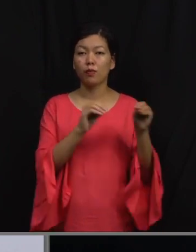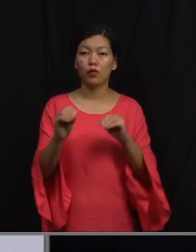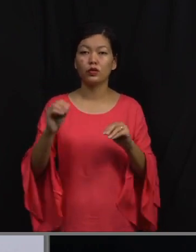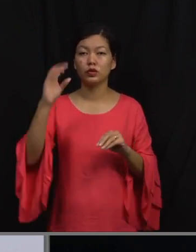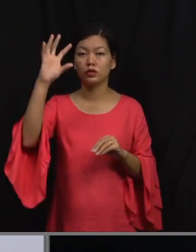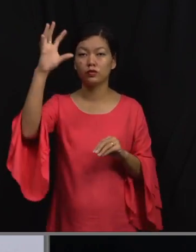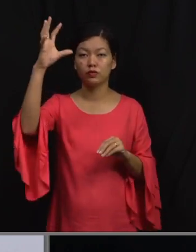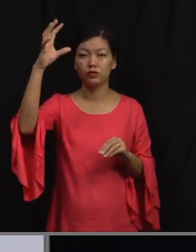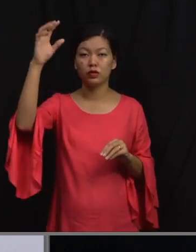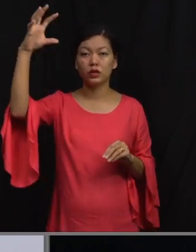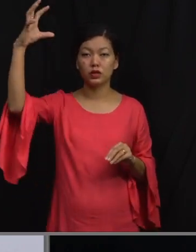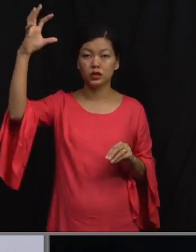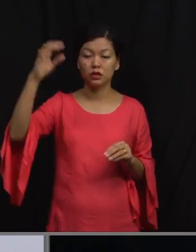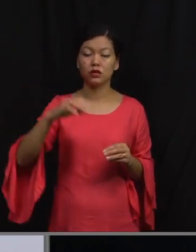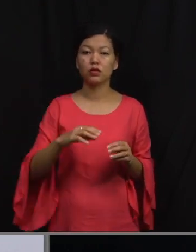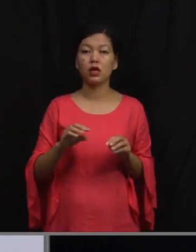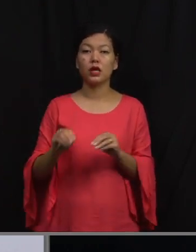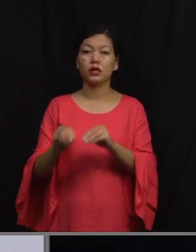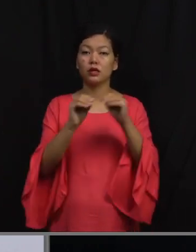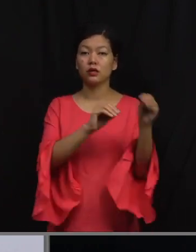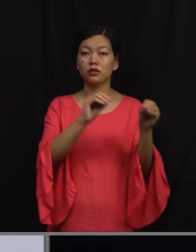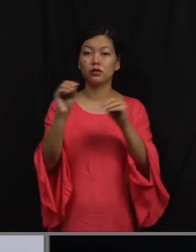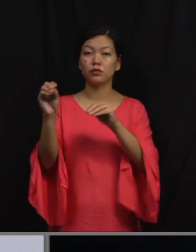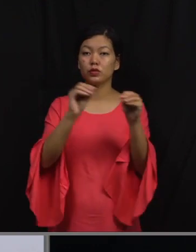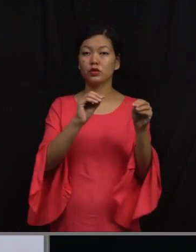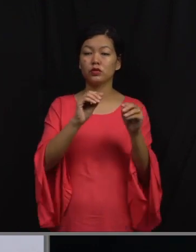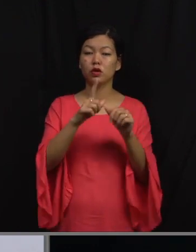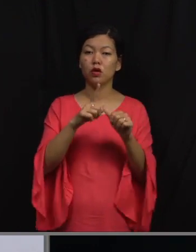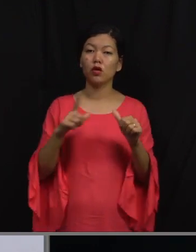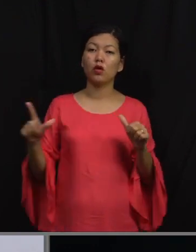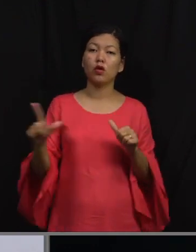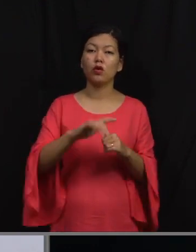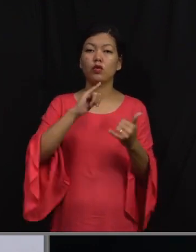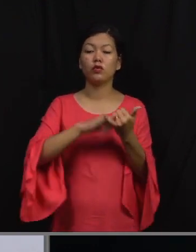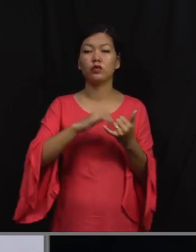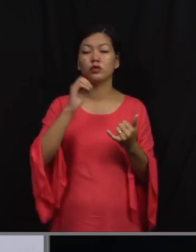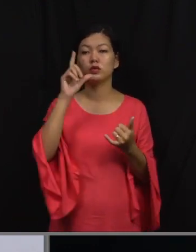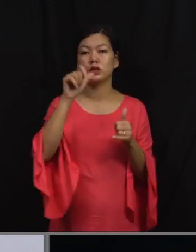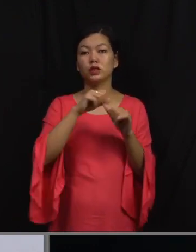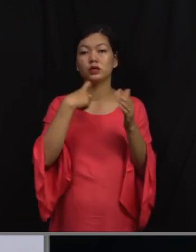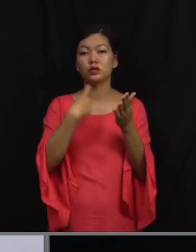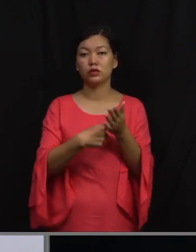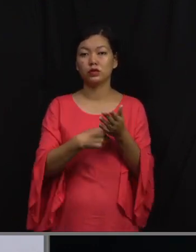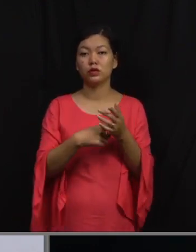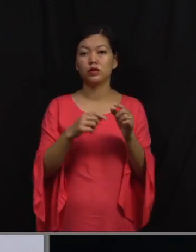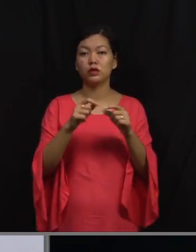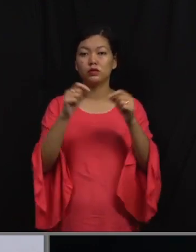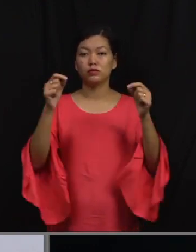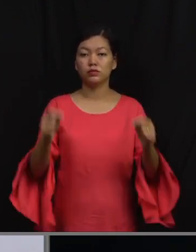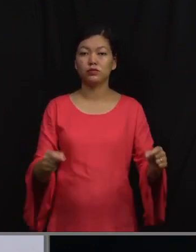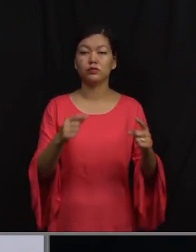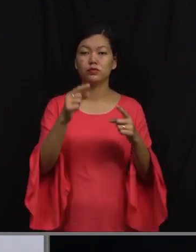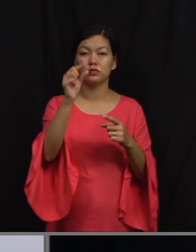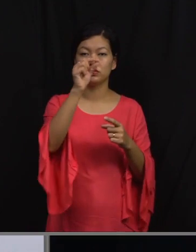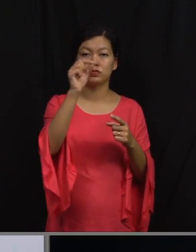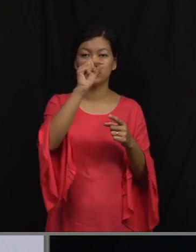planets around the sun, right? The whole solar system. And you can define, or you can explain the galaxy, you can define